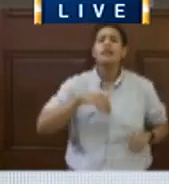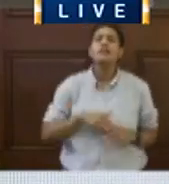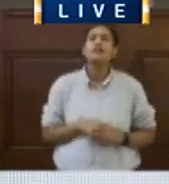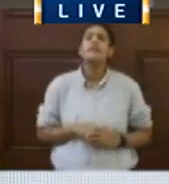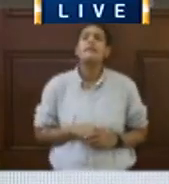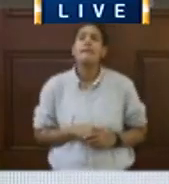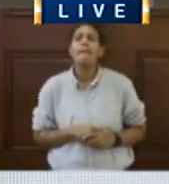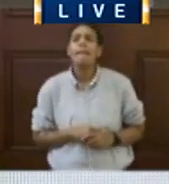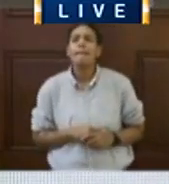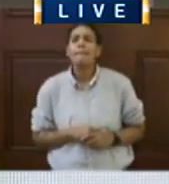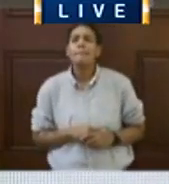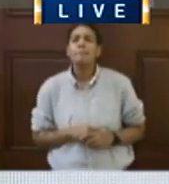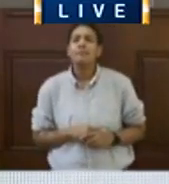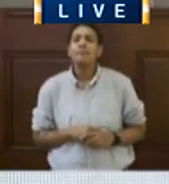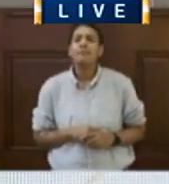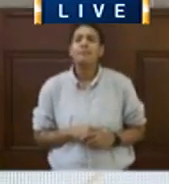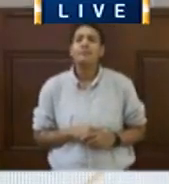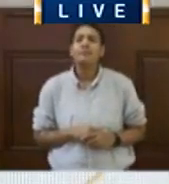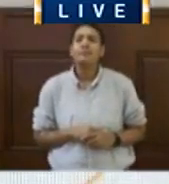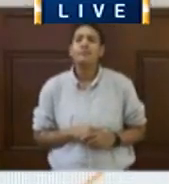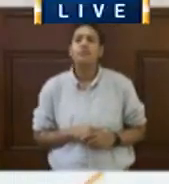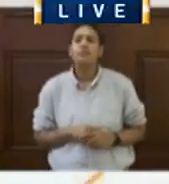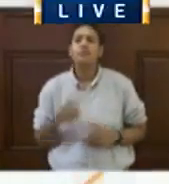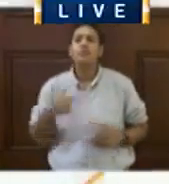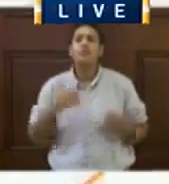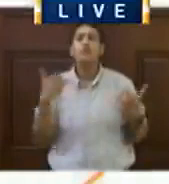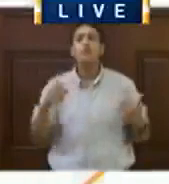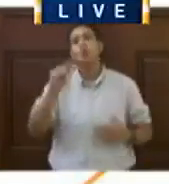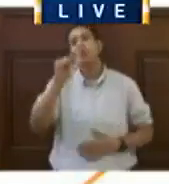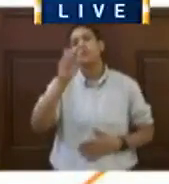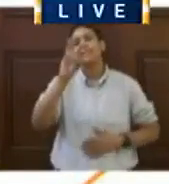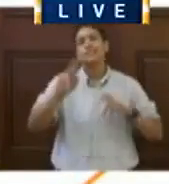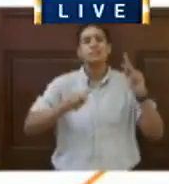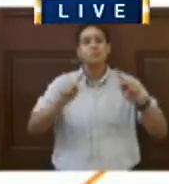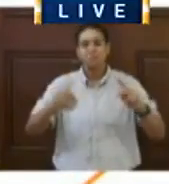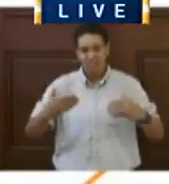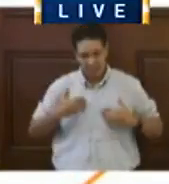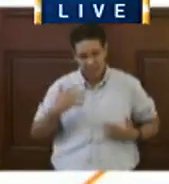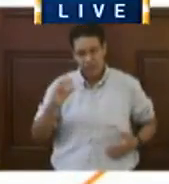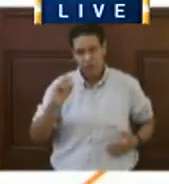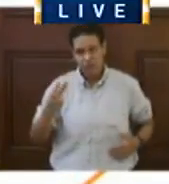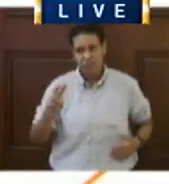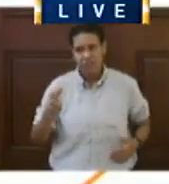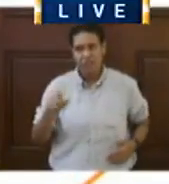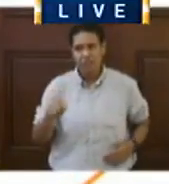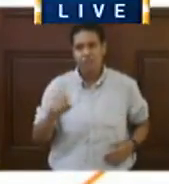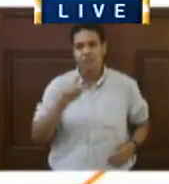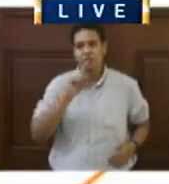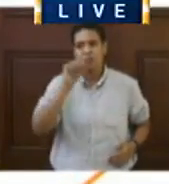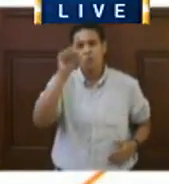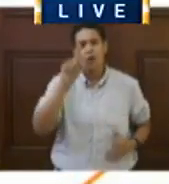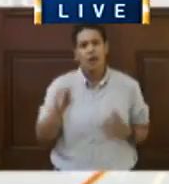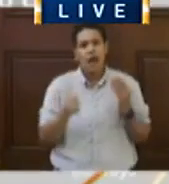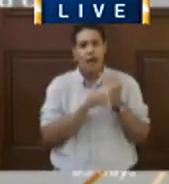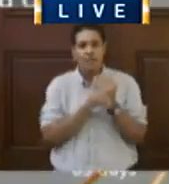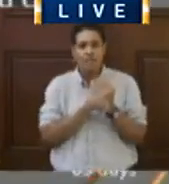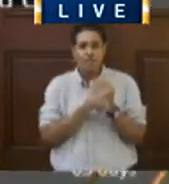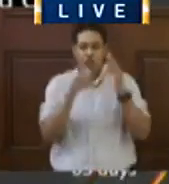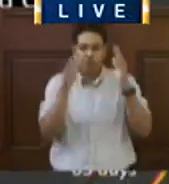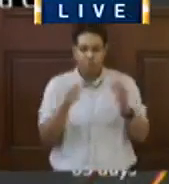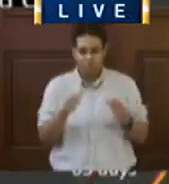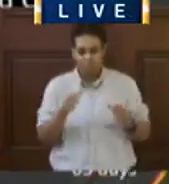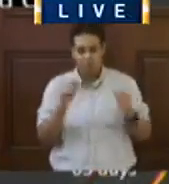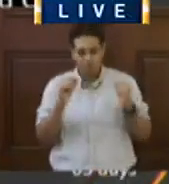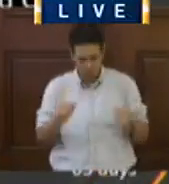we are. We are now at 26 cases. This graph is saying we're at 25, but one additional case has been